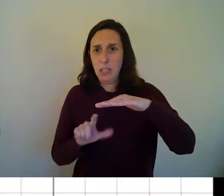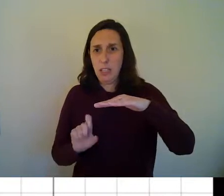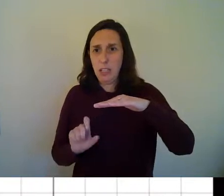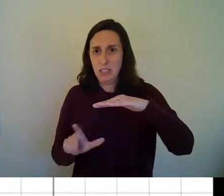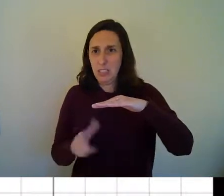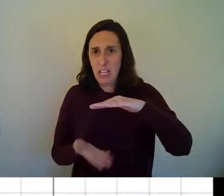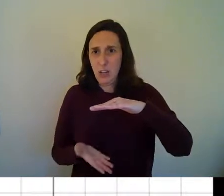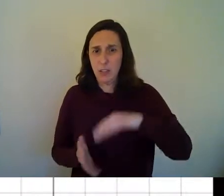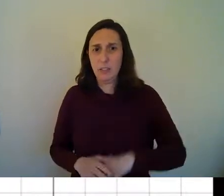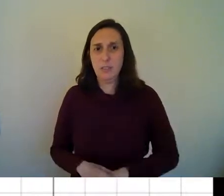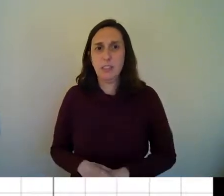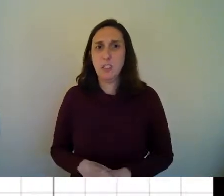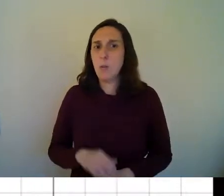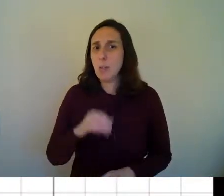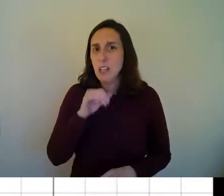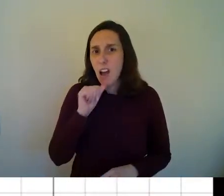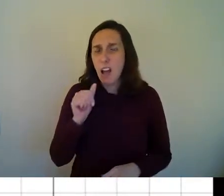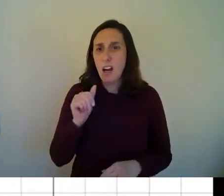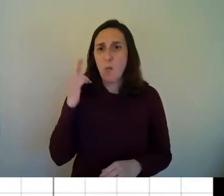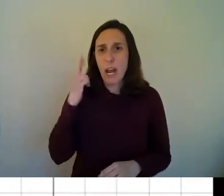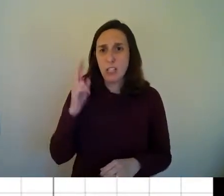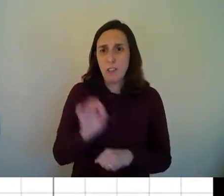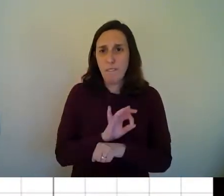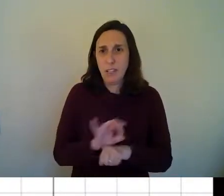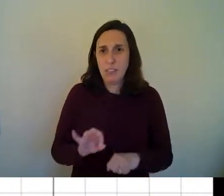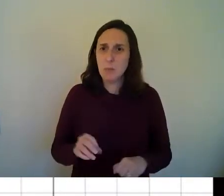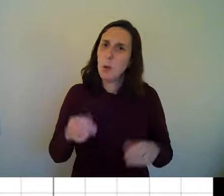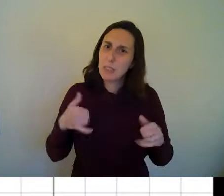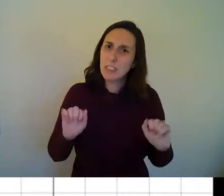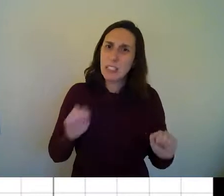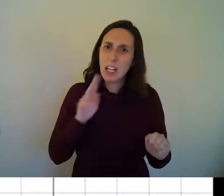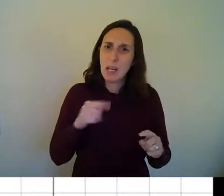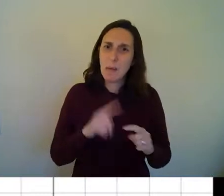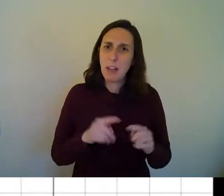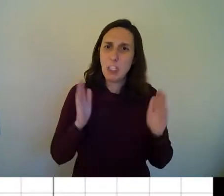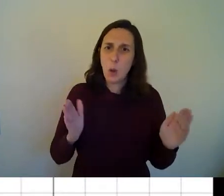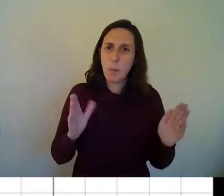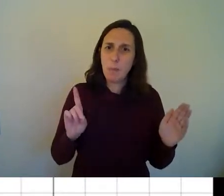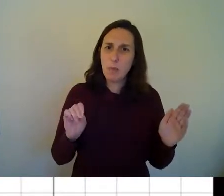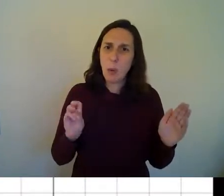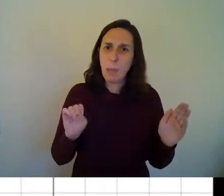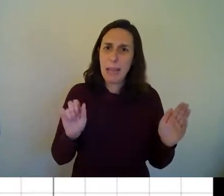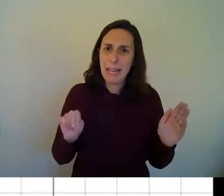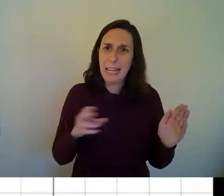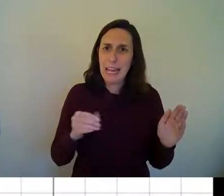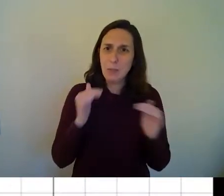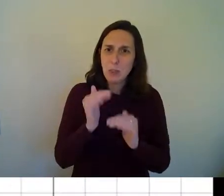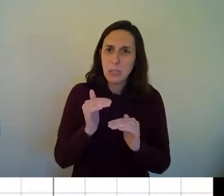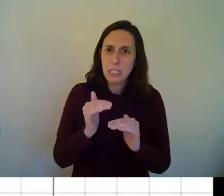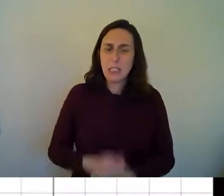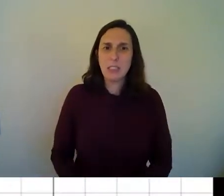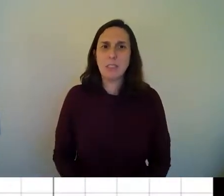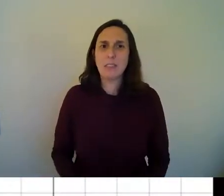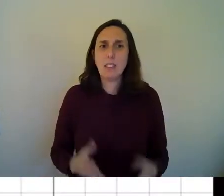Not a rational function. But we can still talk about the domain and the domain restrictions, and I want to show you what this one looks